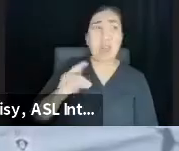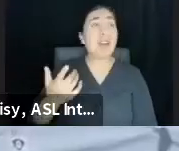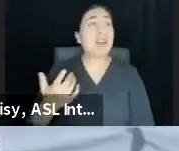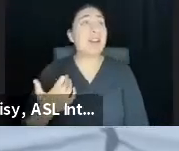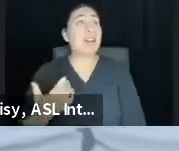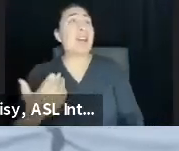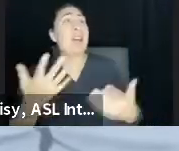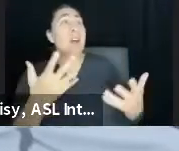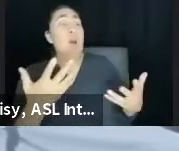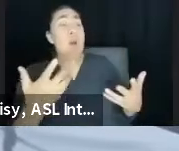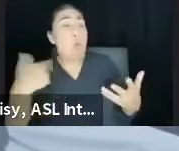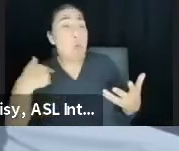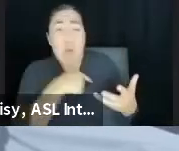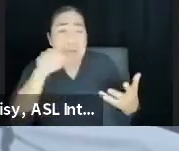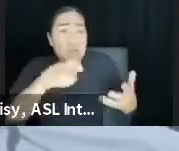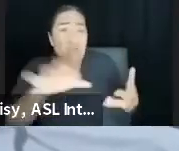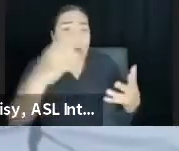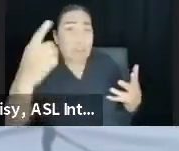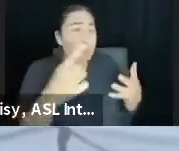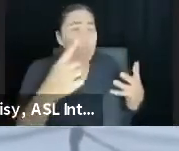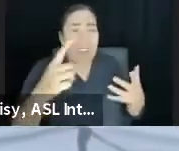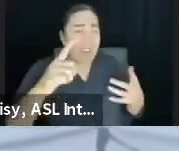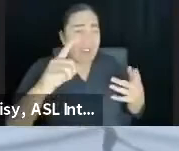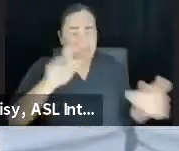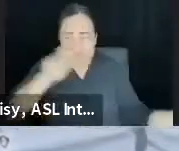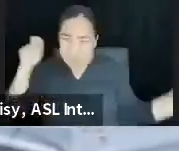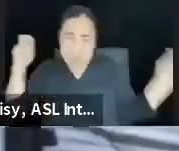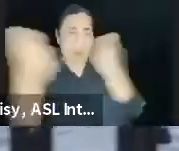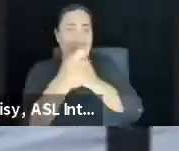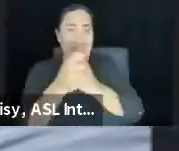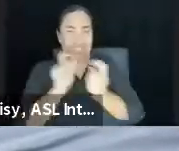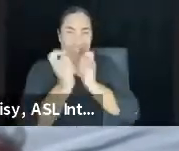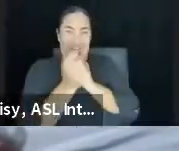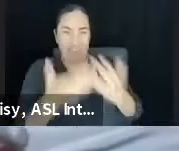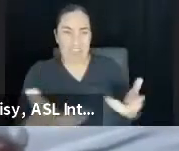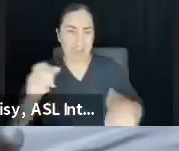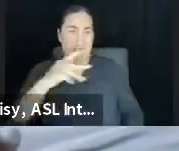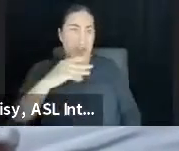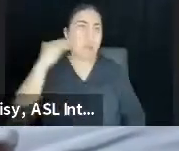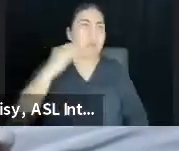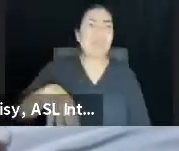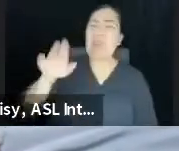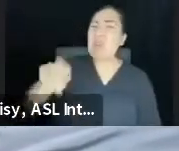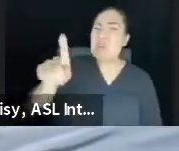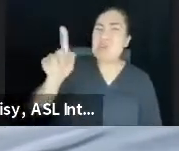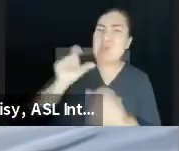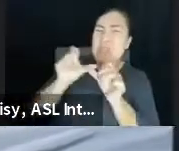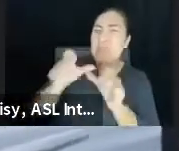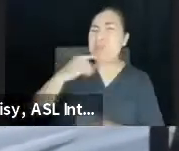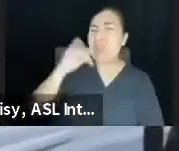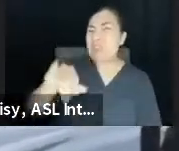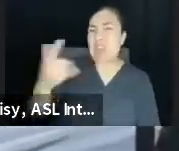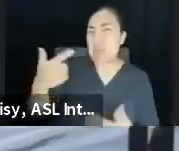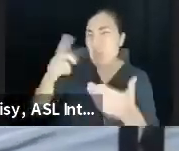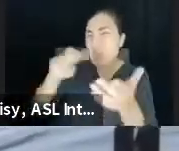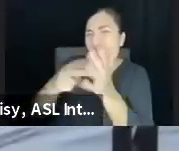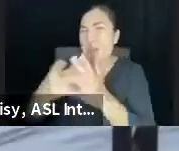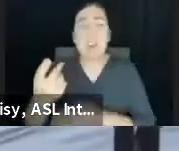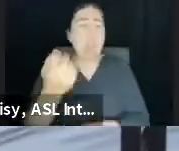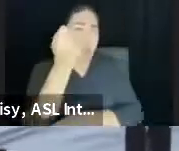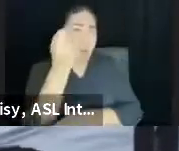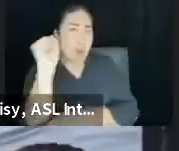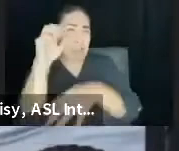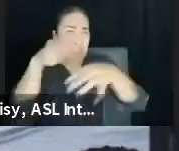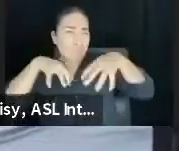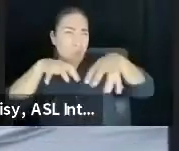at the next ceremony. A big one. And you want to make every Native in the country hate us? Protest the ceremony. But they would hear us.